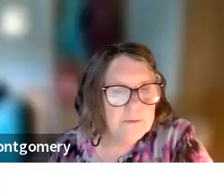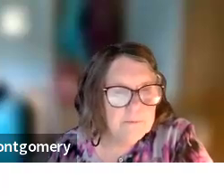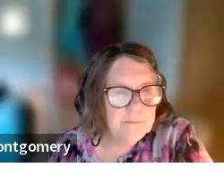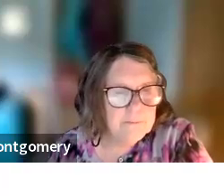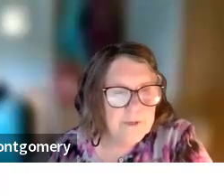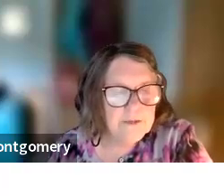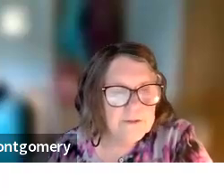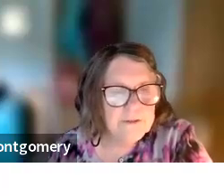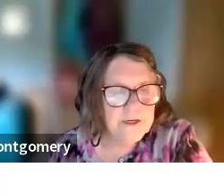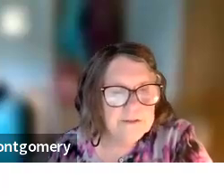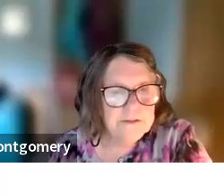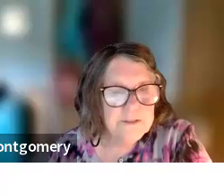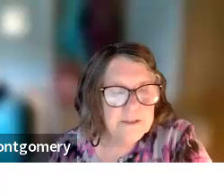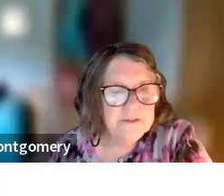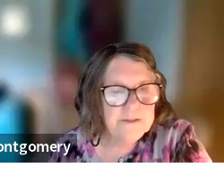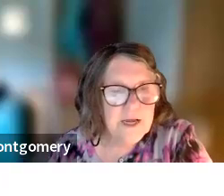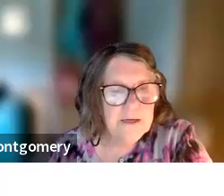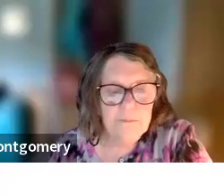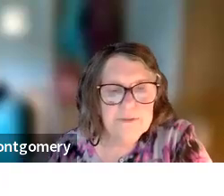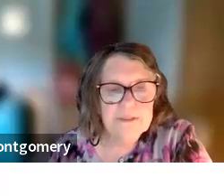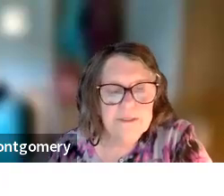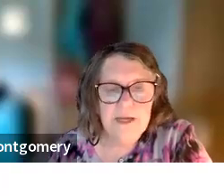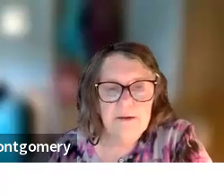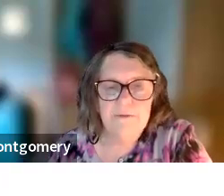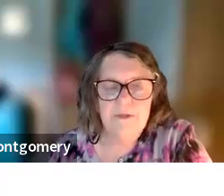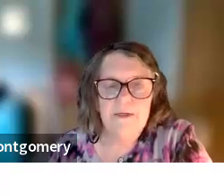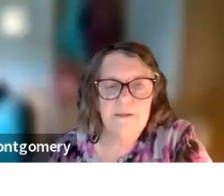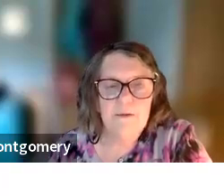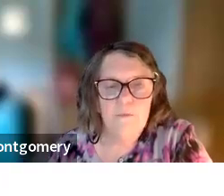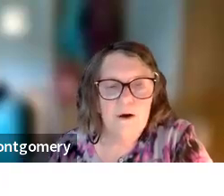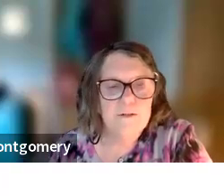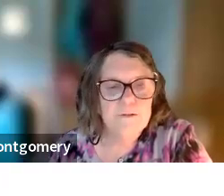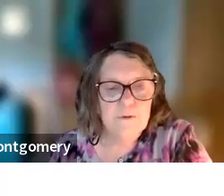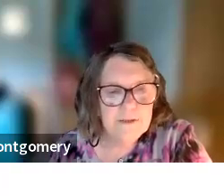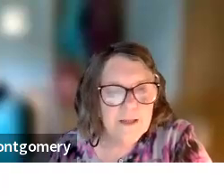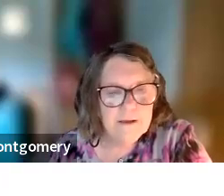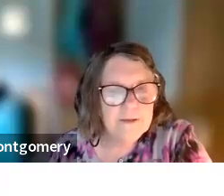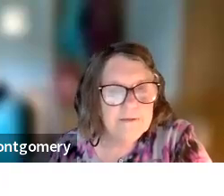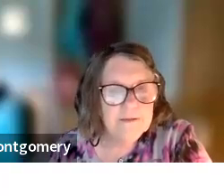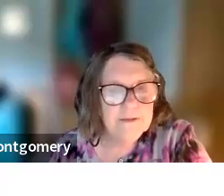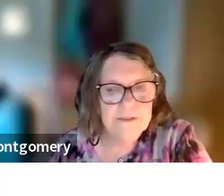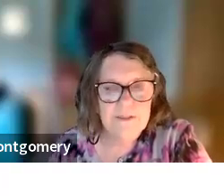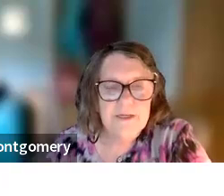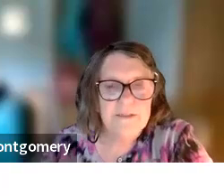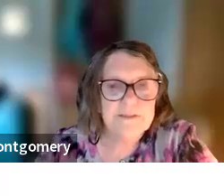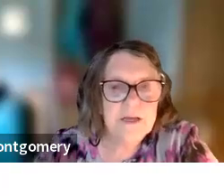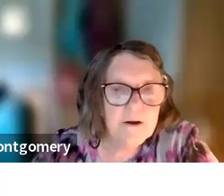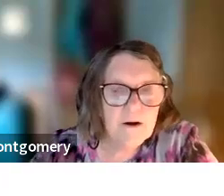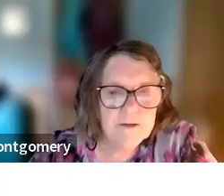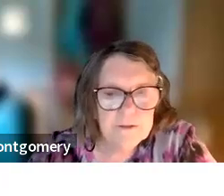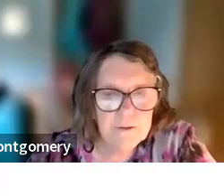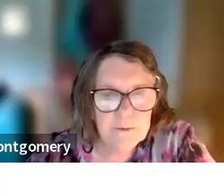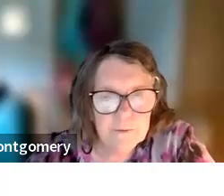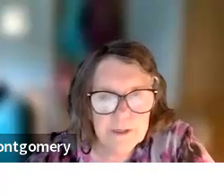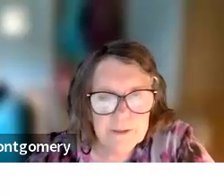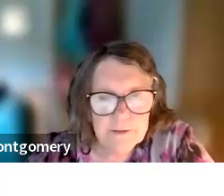therapy exercises, like stand up and sit down and walk a straight line and things like that. It's not